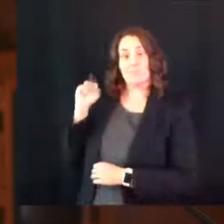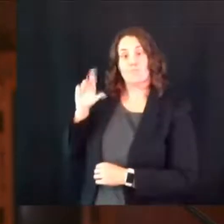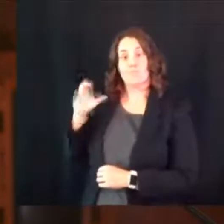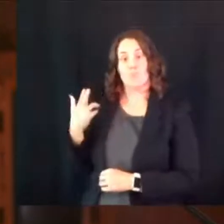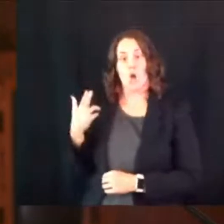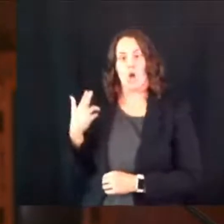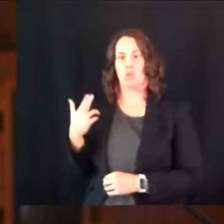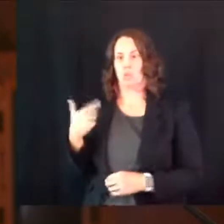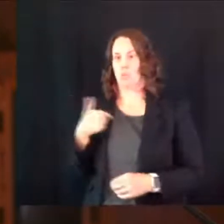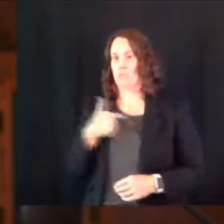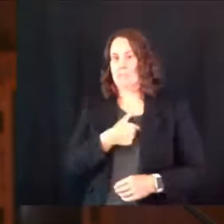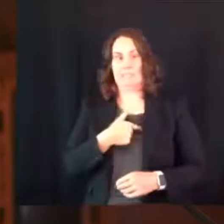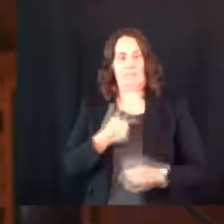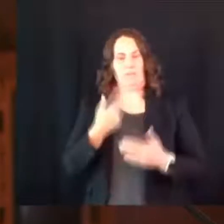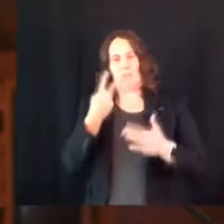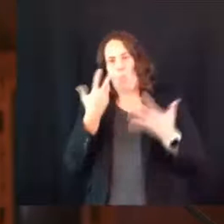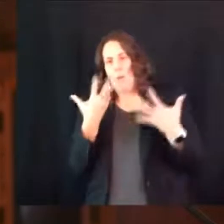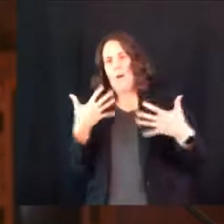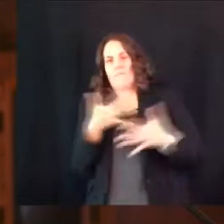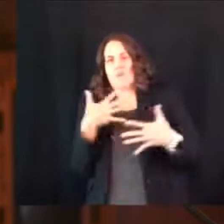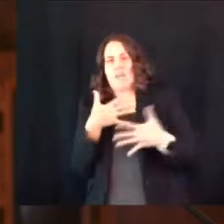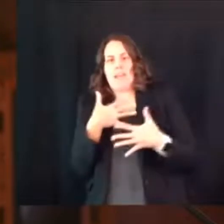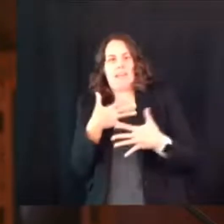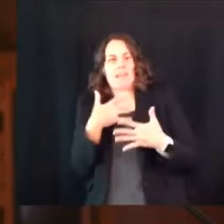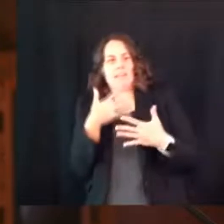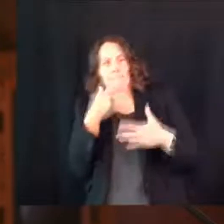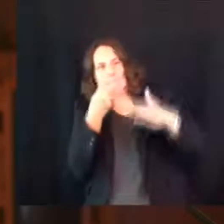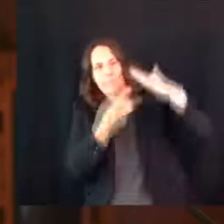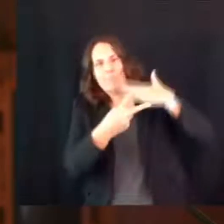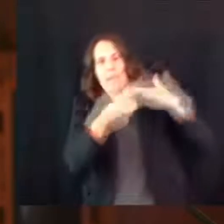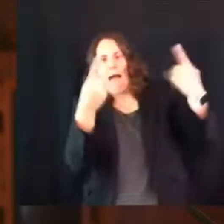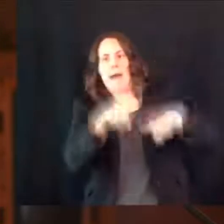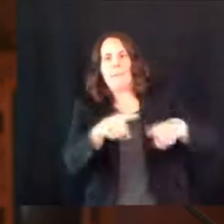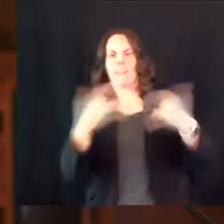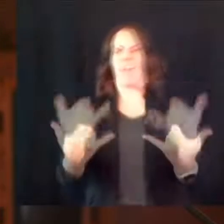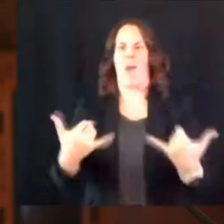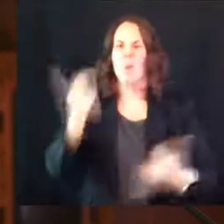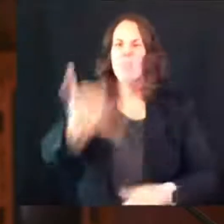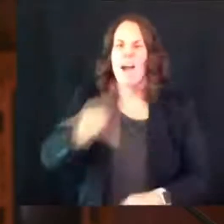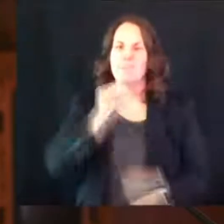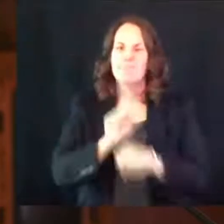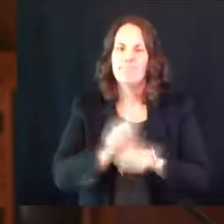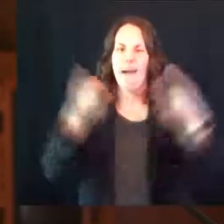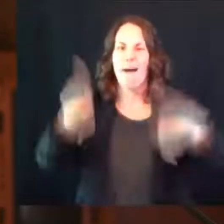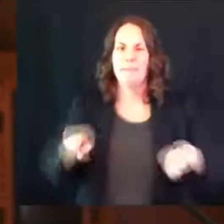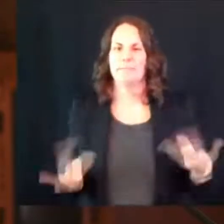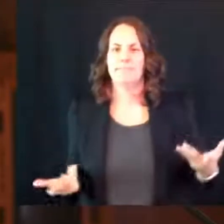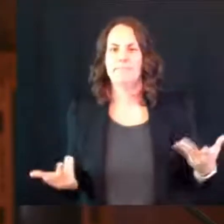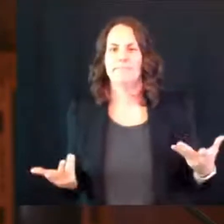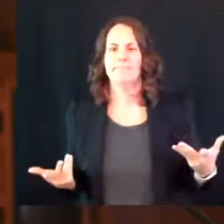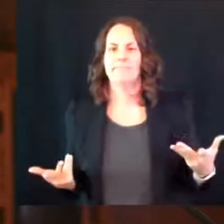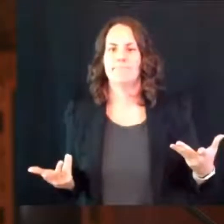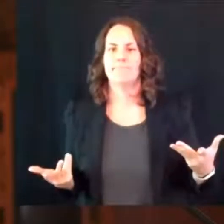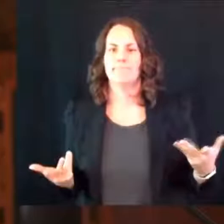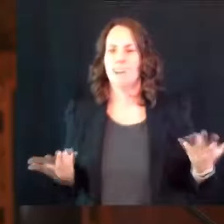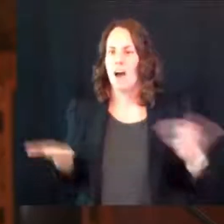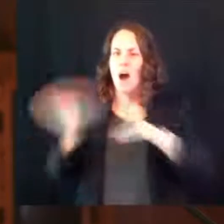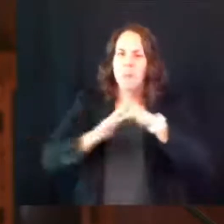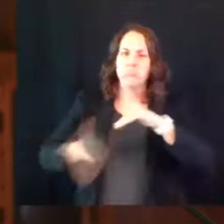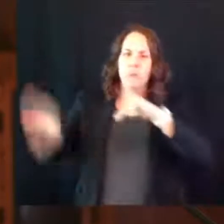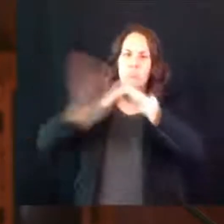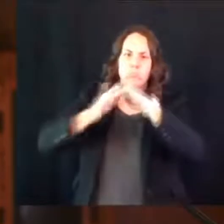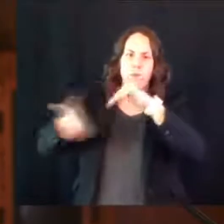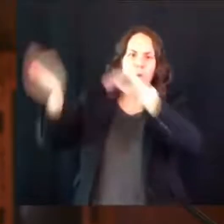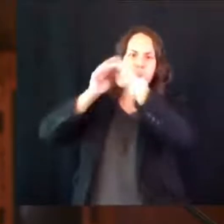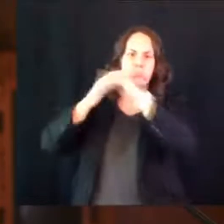getting there, and we are now closer to that scenario than we ever have been, and